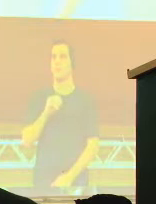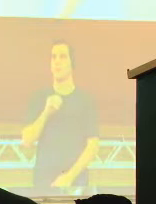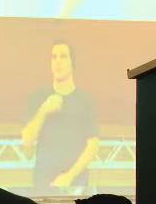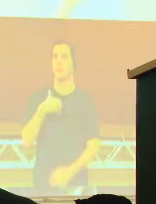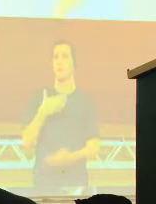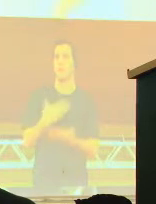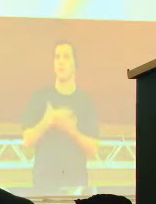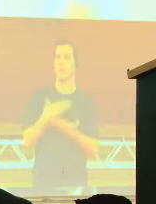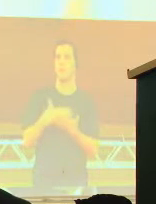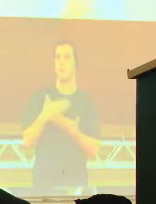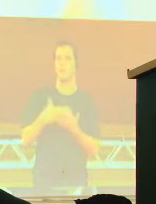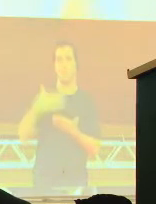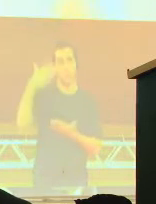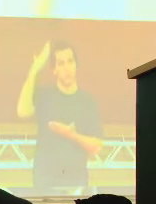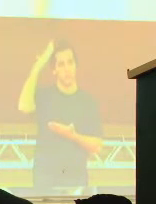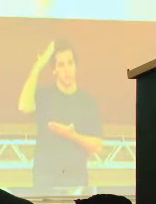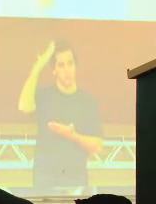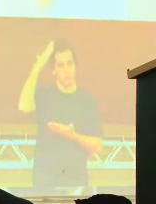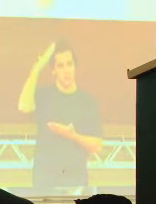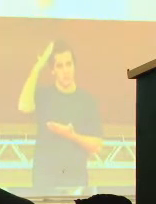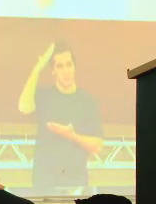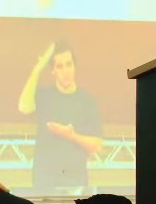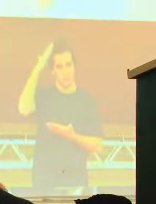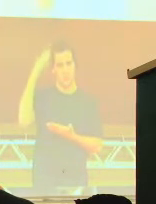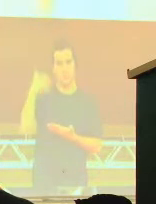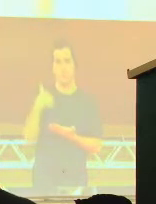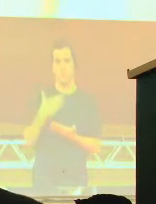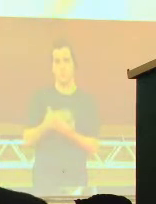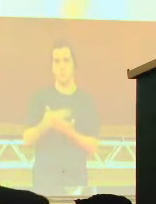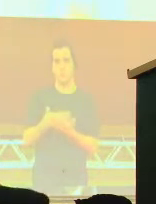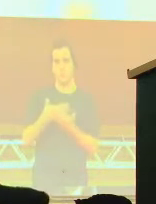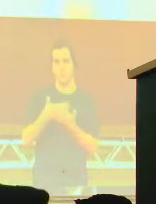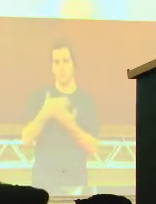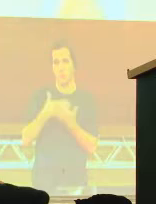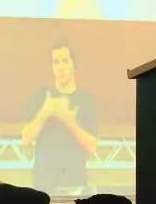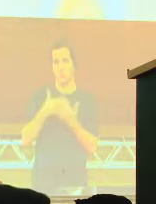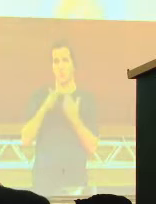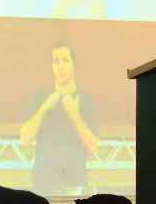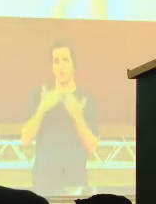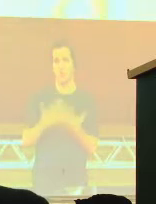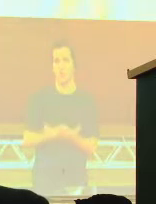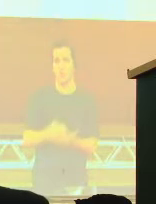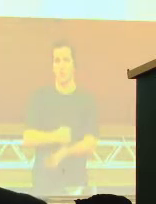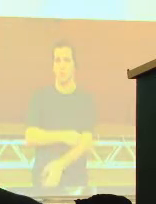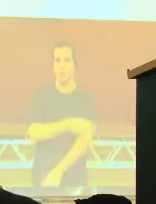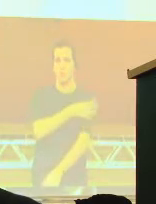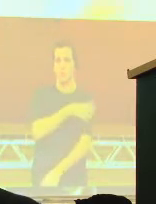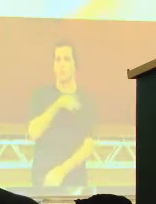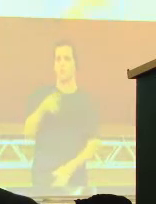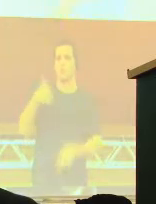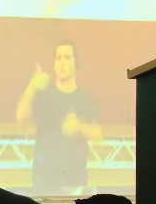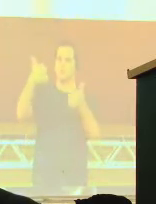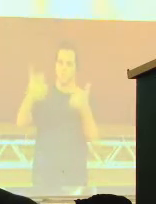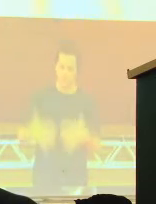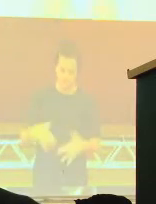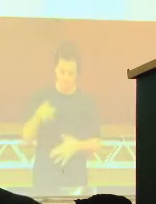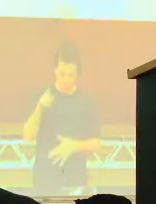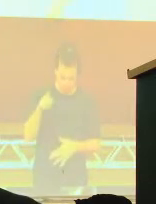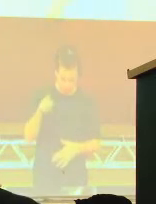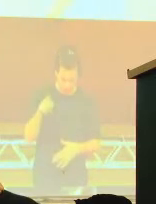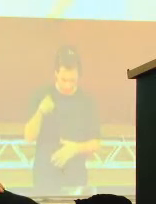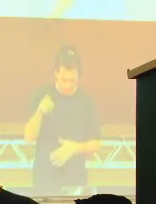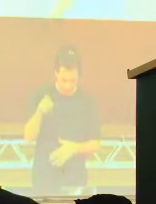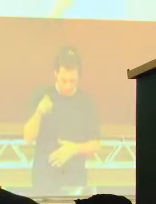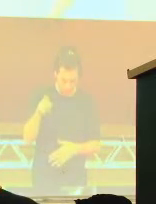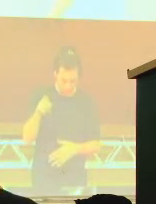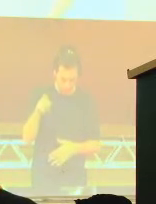school and I would like to know about, you said about free software and you